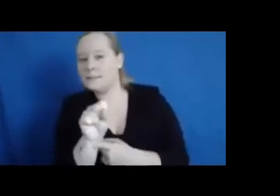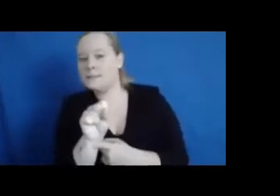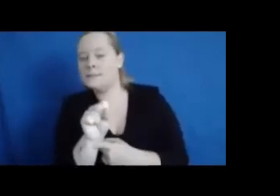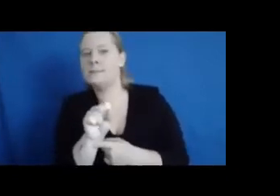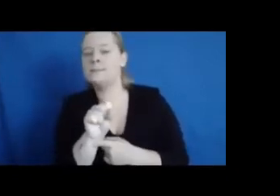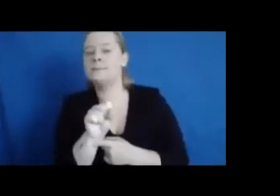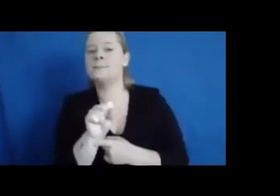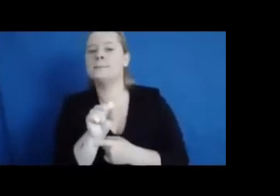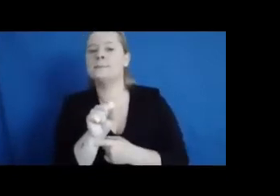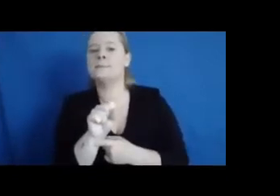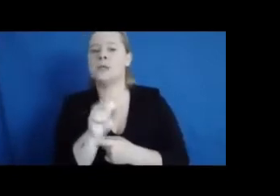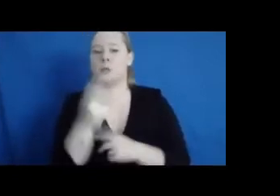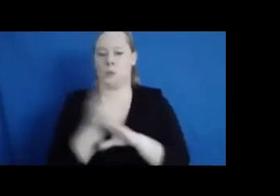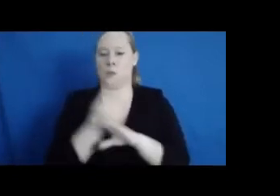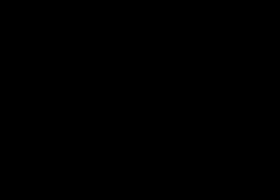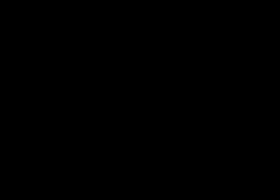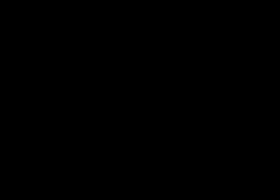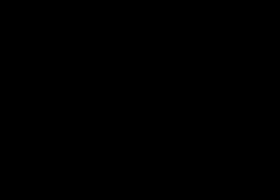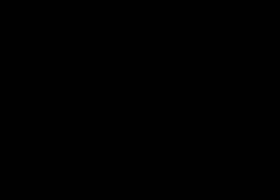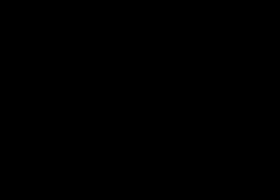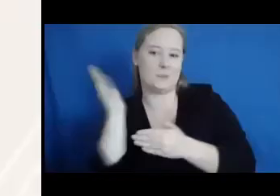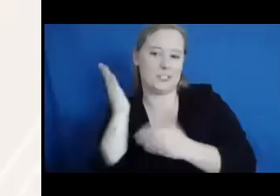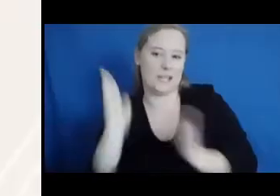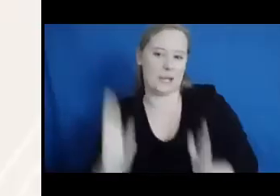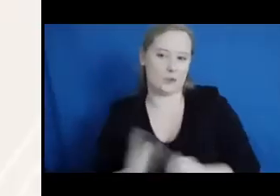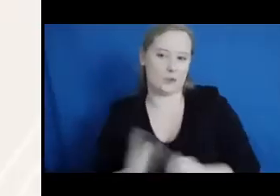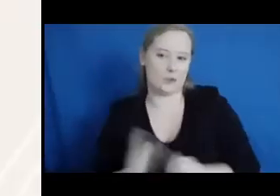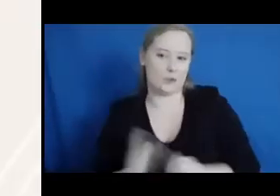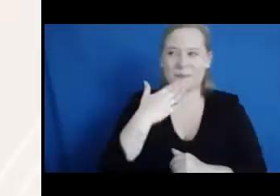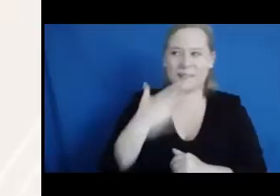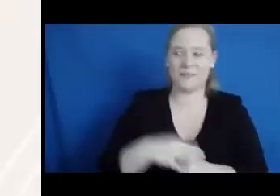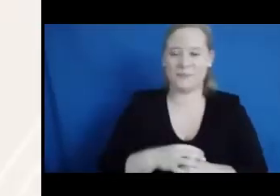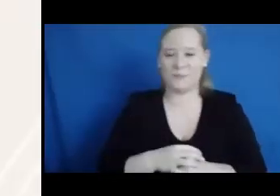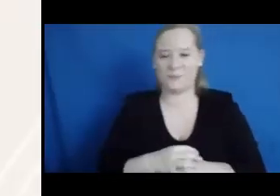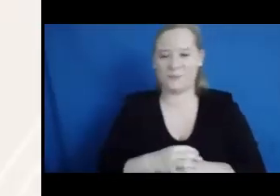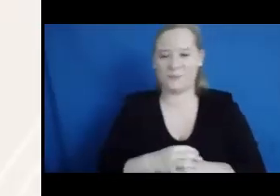use the hand raise function. Okay, thank you.